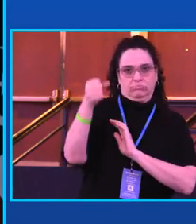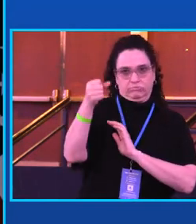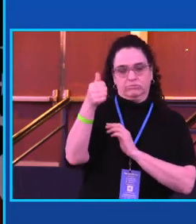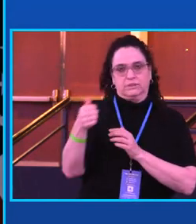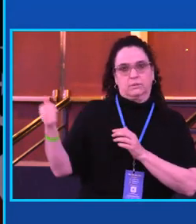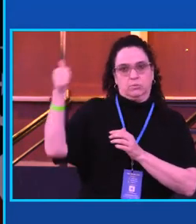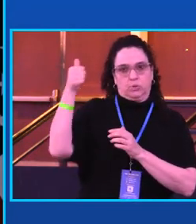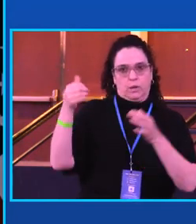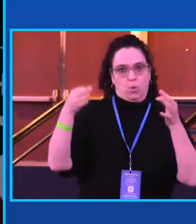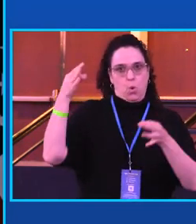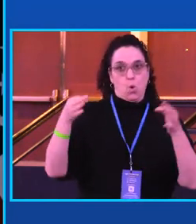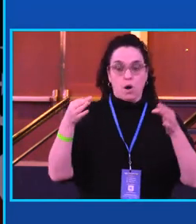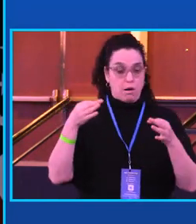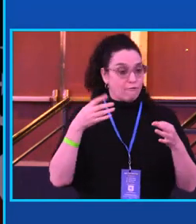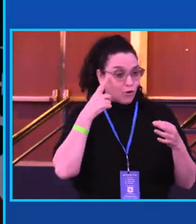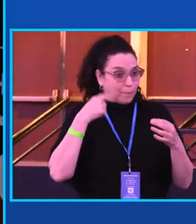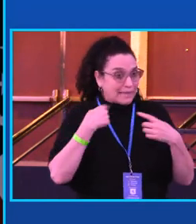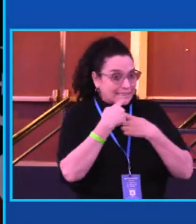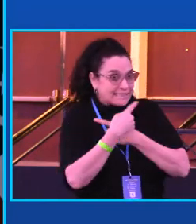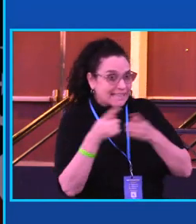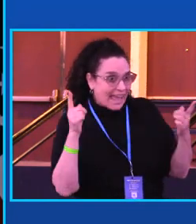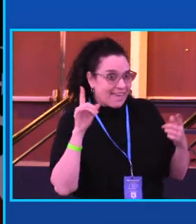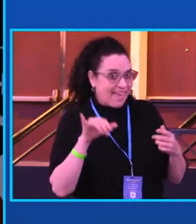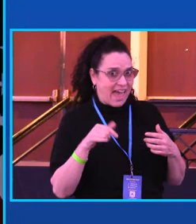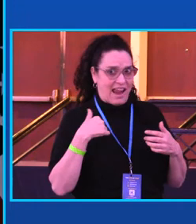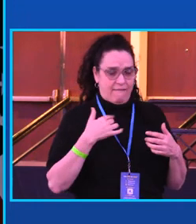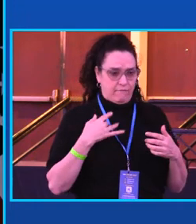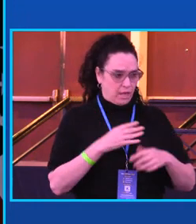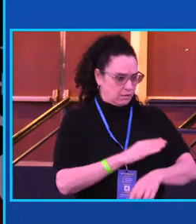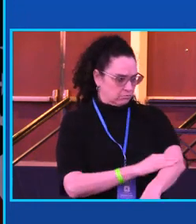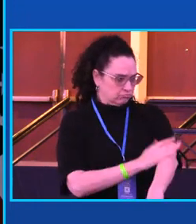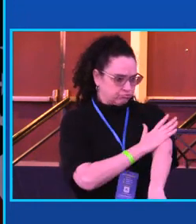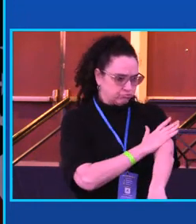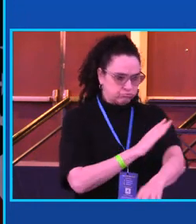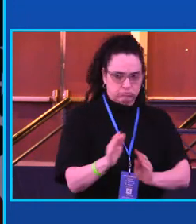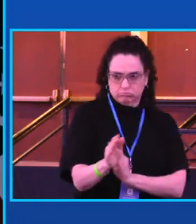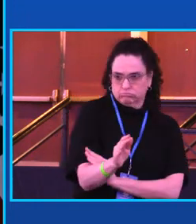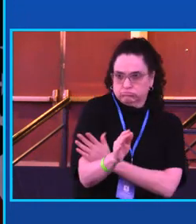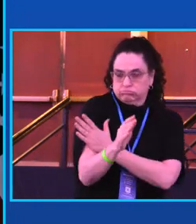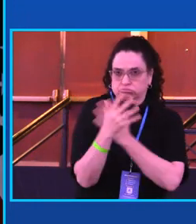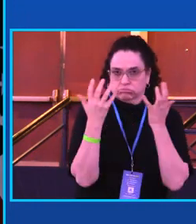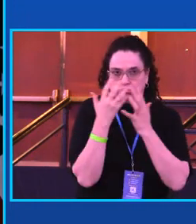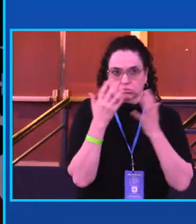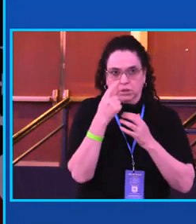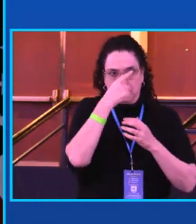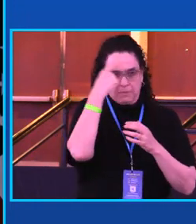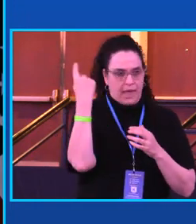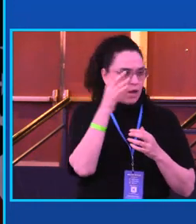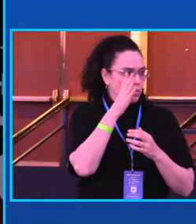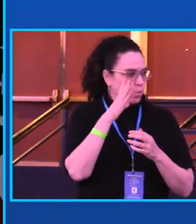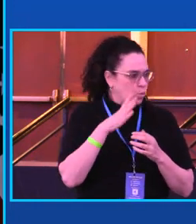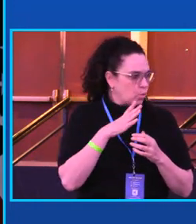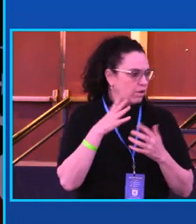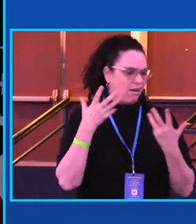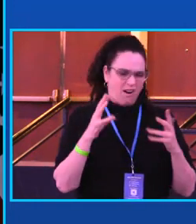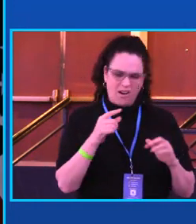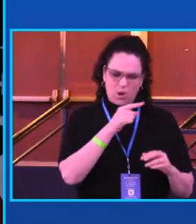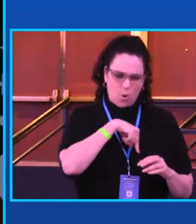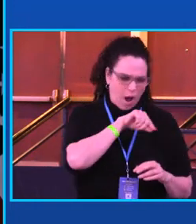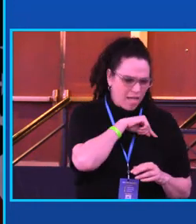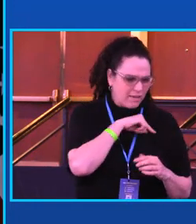to say that out loud, for me, I literally get goosebumps. Black women have been ready, been